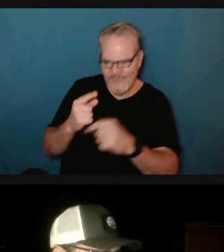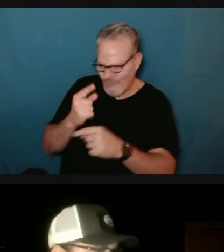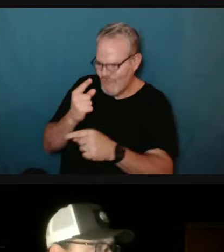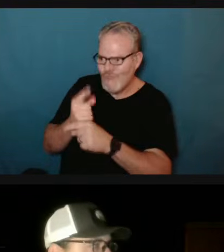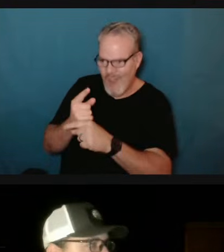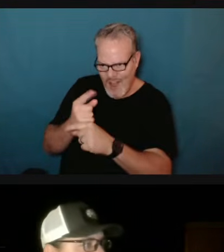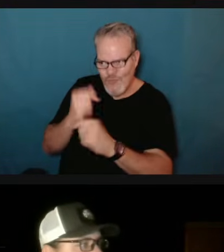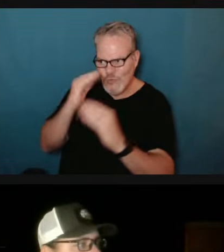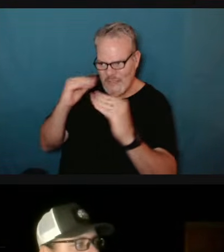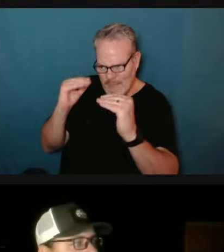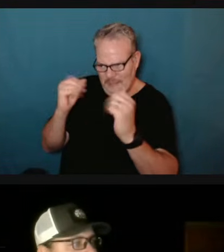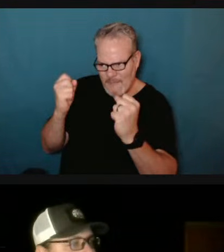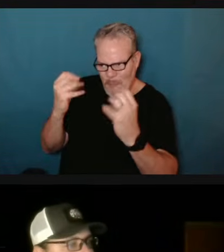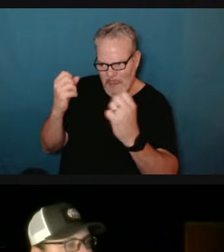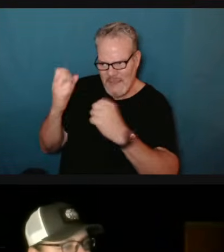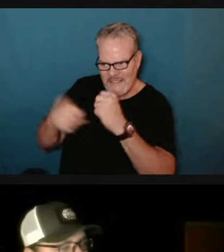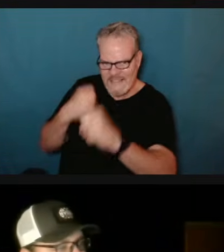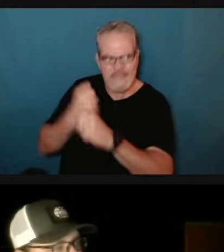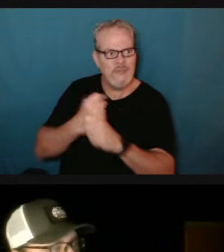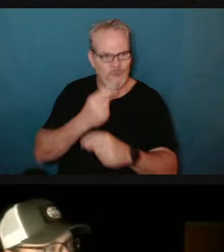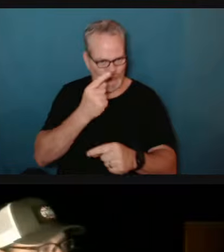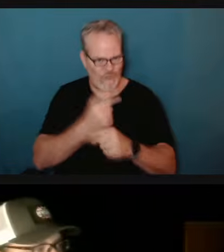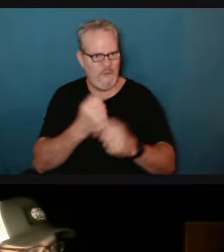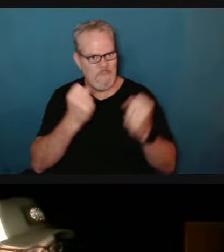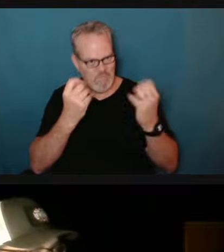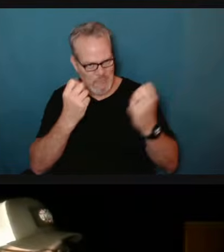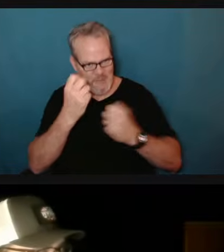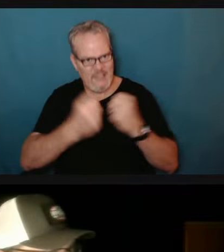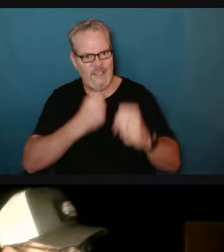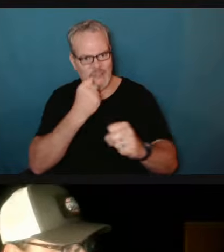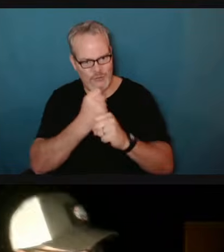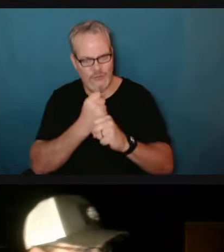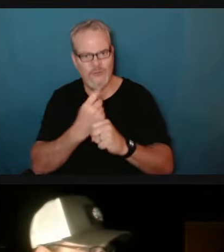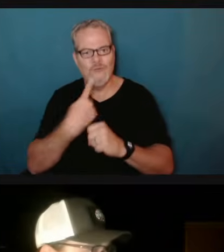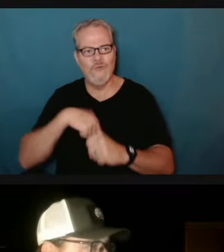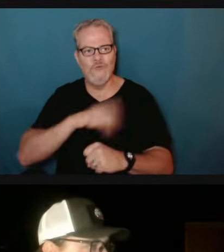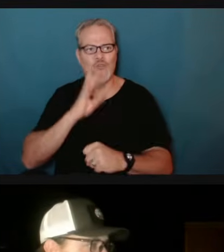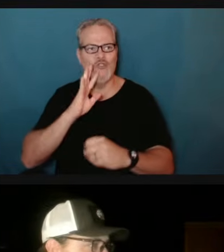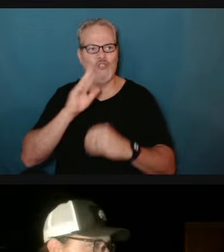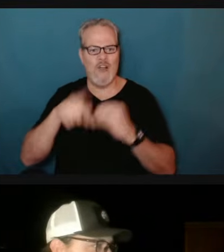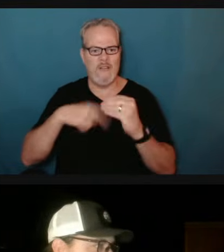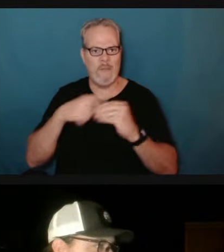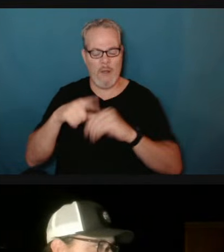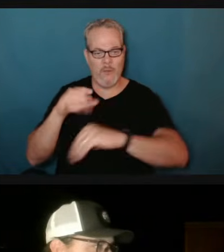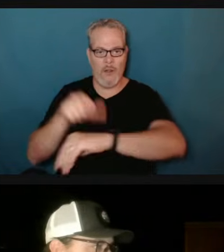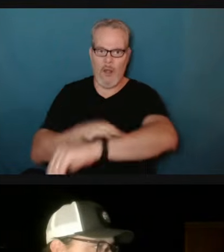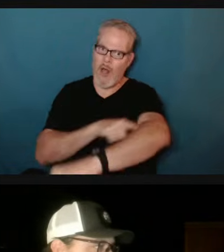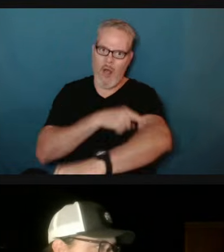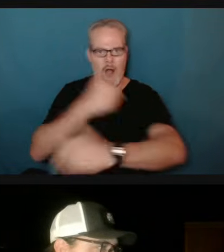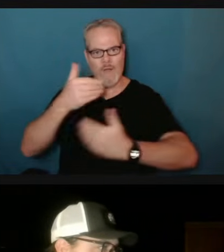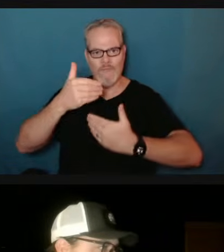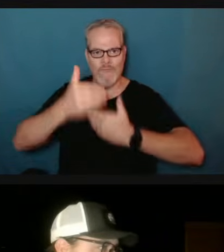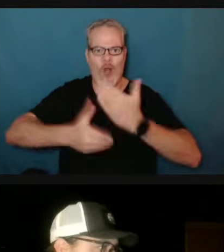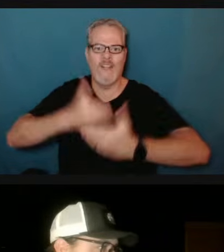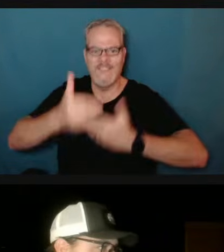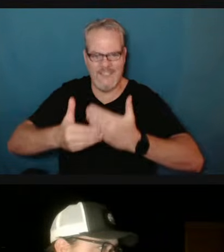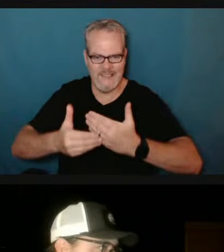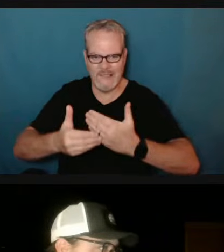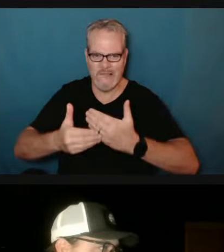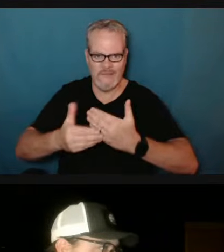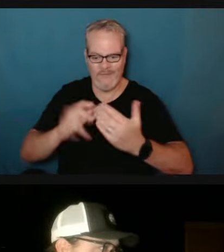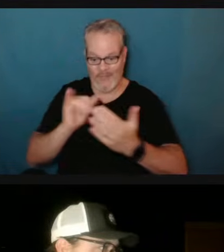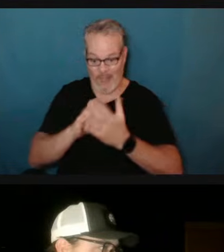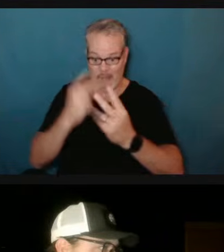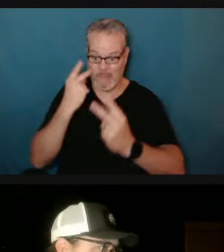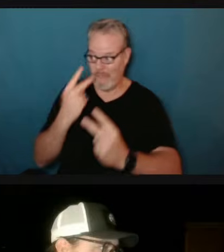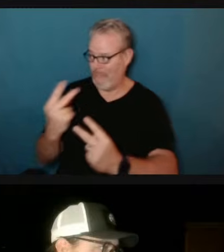any. Right. Yeah. So that's, as we've talked about, a long process to get back into that far into the